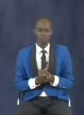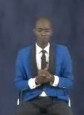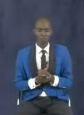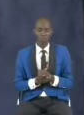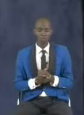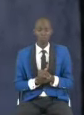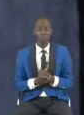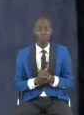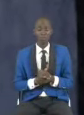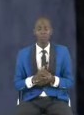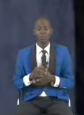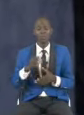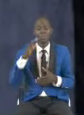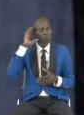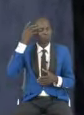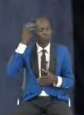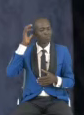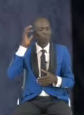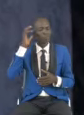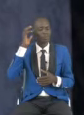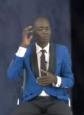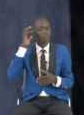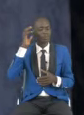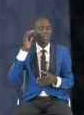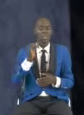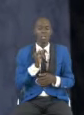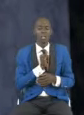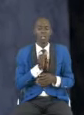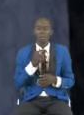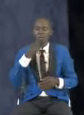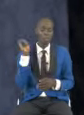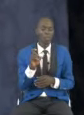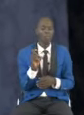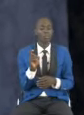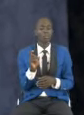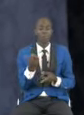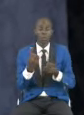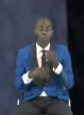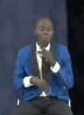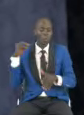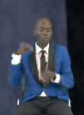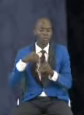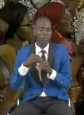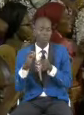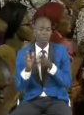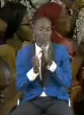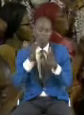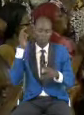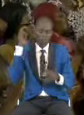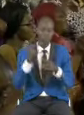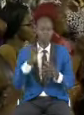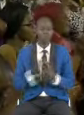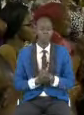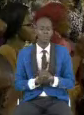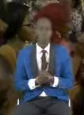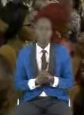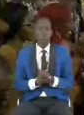Insanity, madness, I command you, come out in Jesus' name.